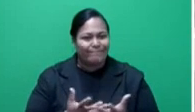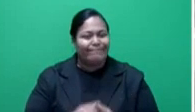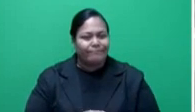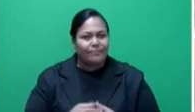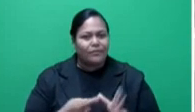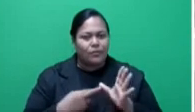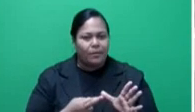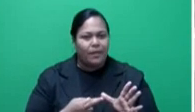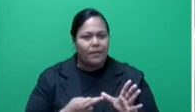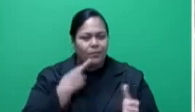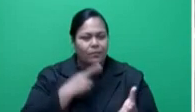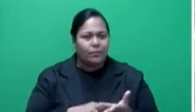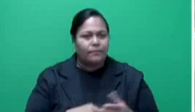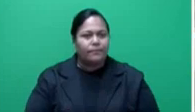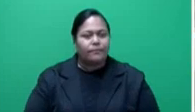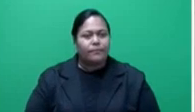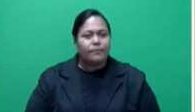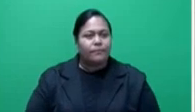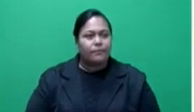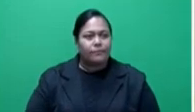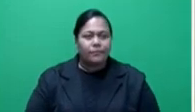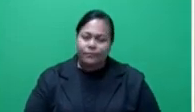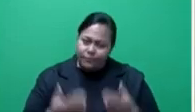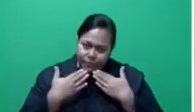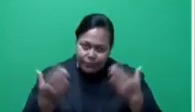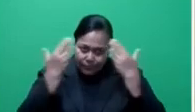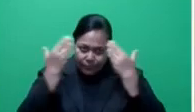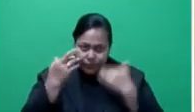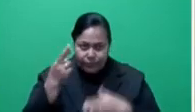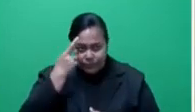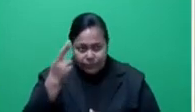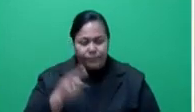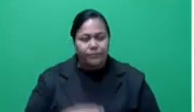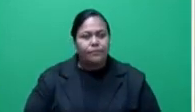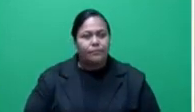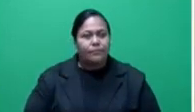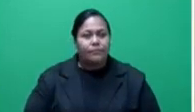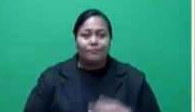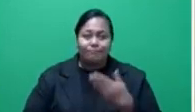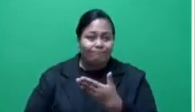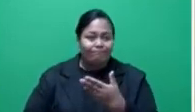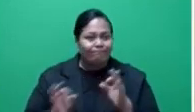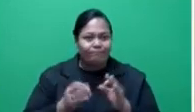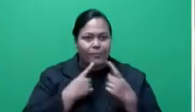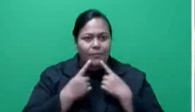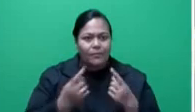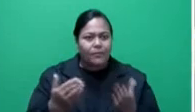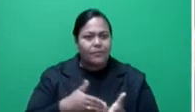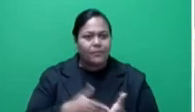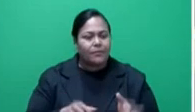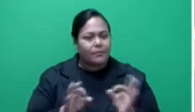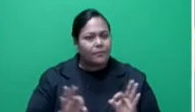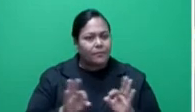reply. You have the floor. Thank you, Honourable Speaker Sir. Honourable Speaker Sir, I do not have any further comments. Thank you.